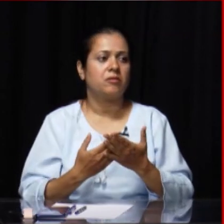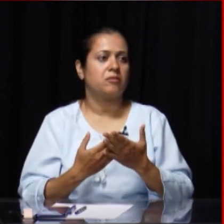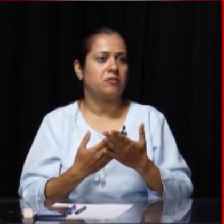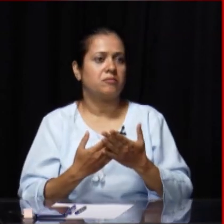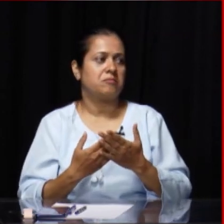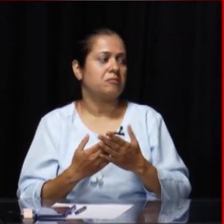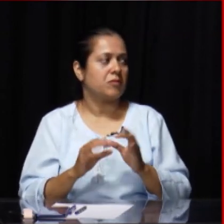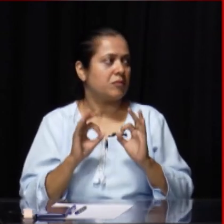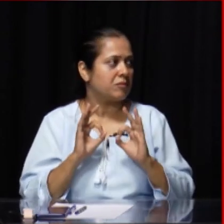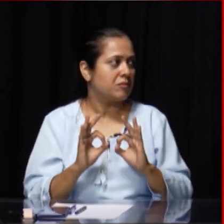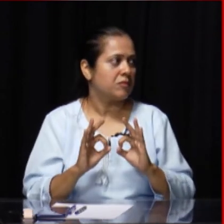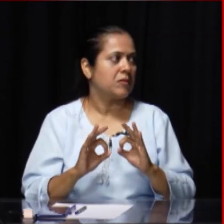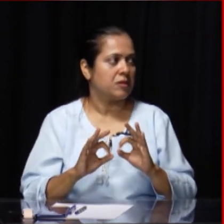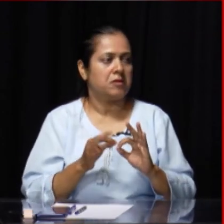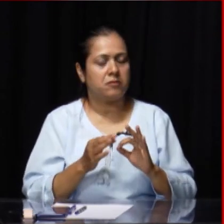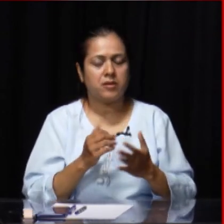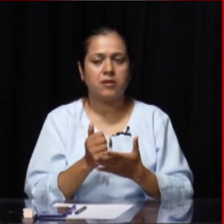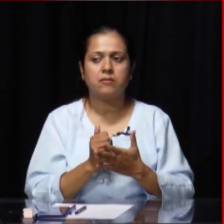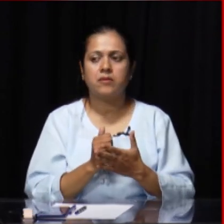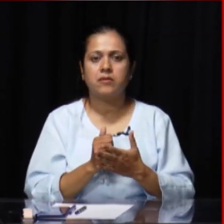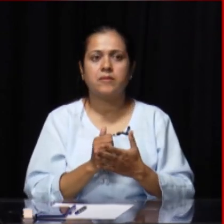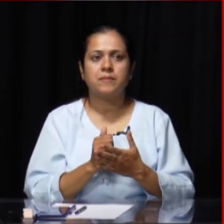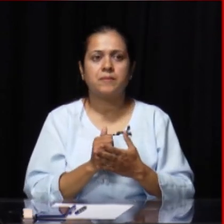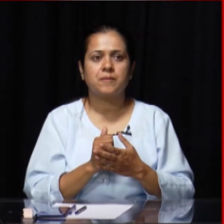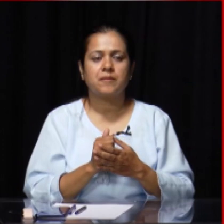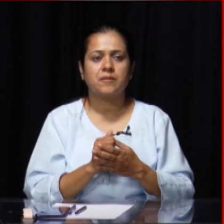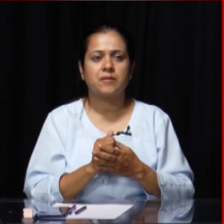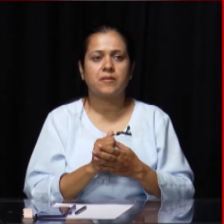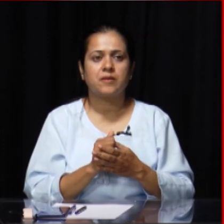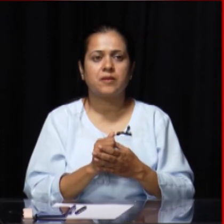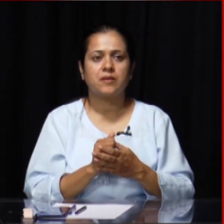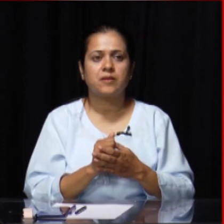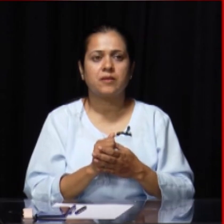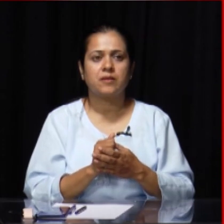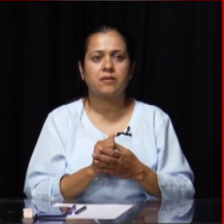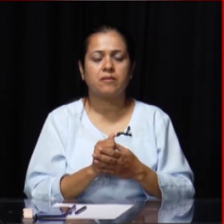done a tremendous job. Thank you. And